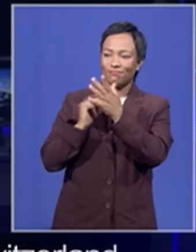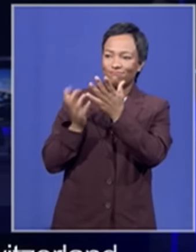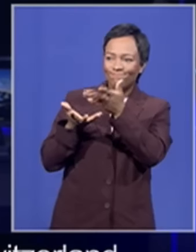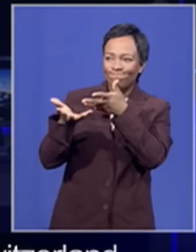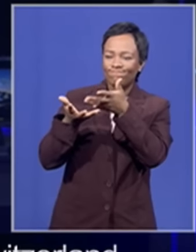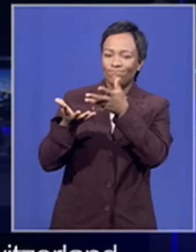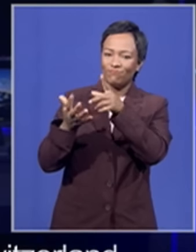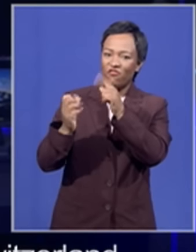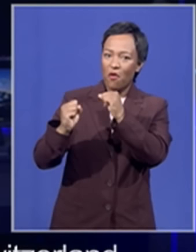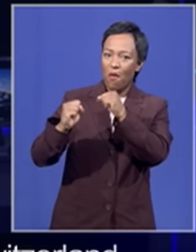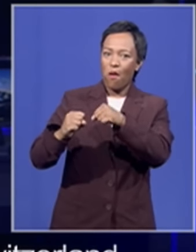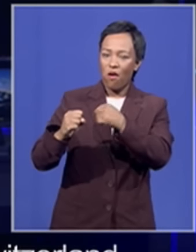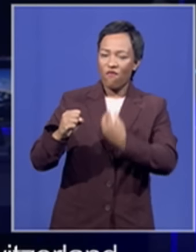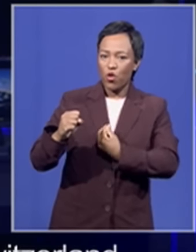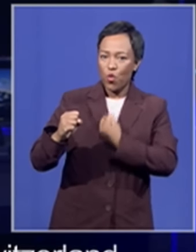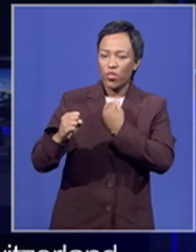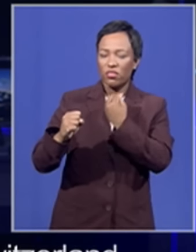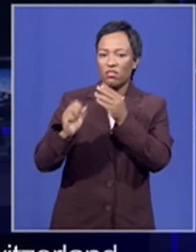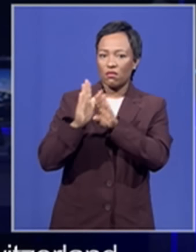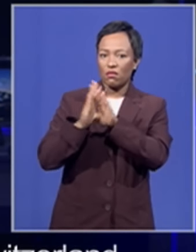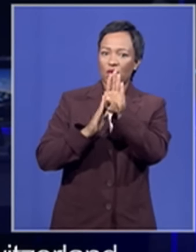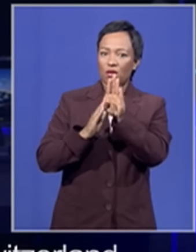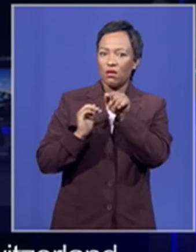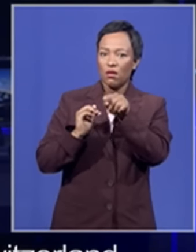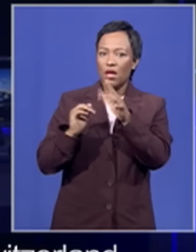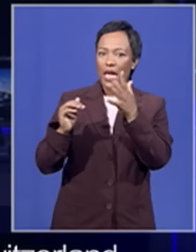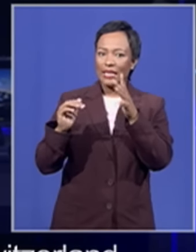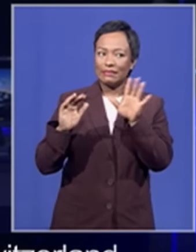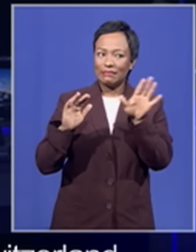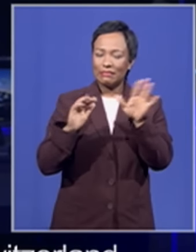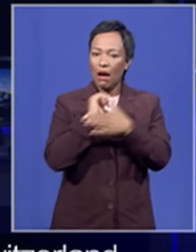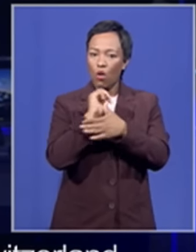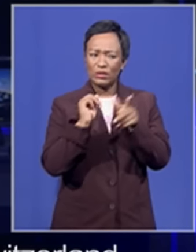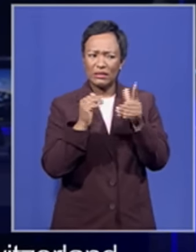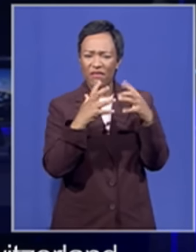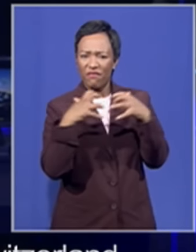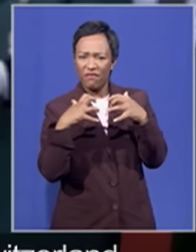ntlafatso ya batjha hammoho le mehato ya bonamodi maemong a matjhaba.